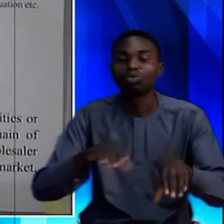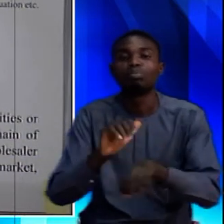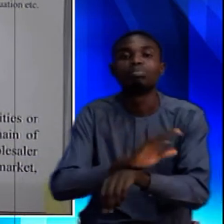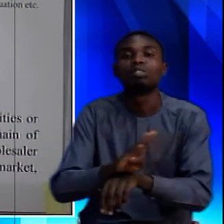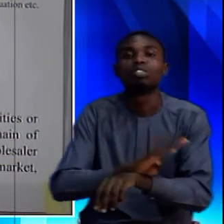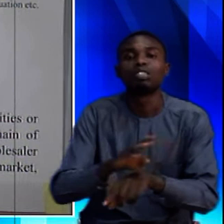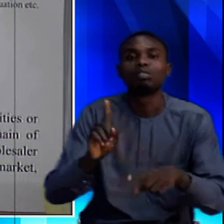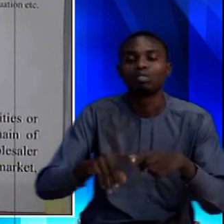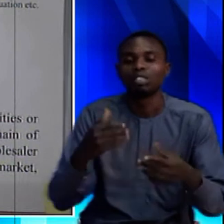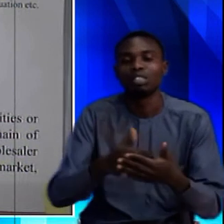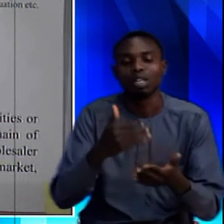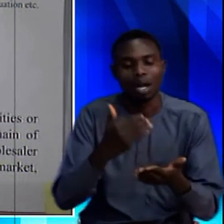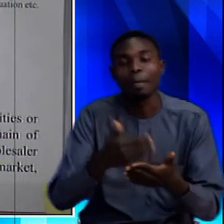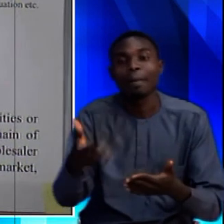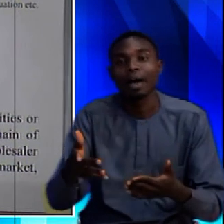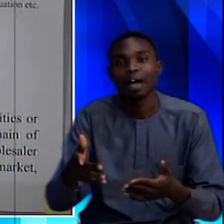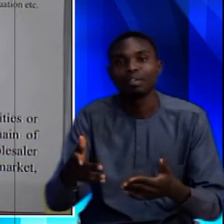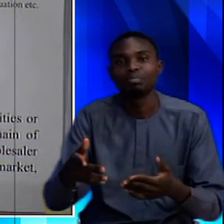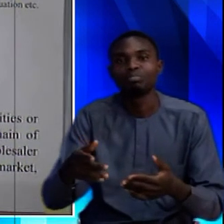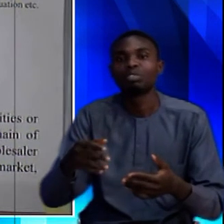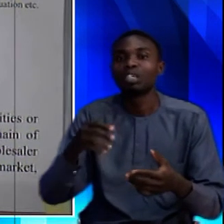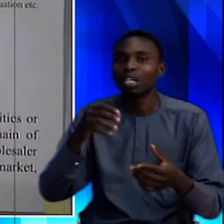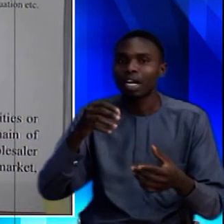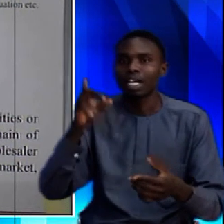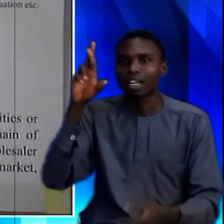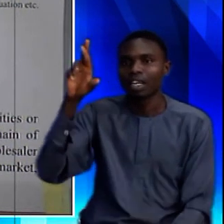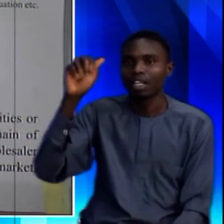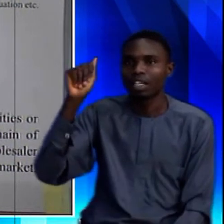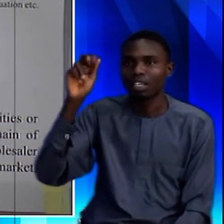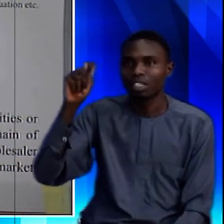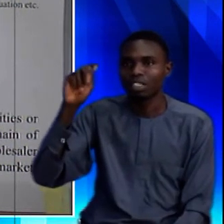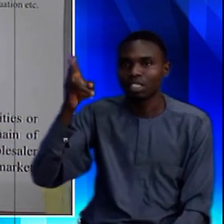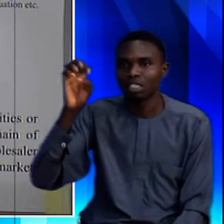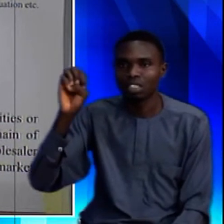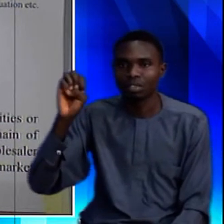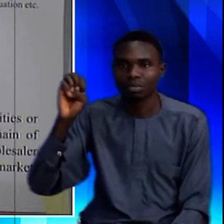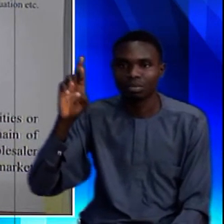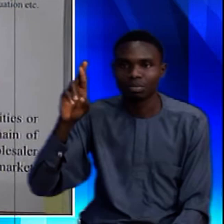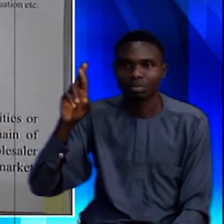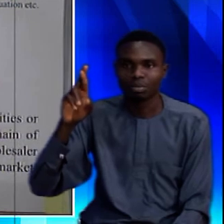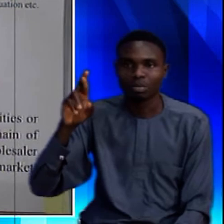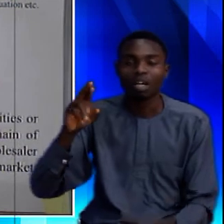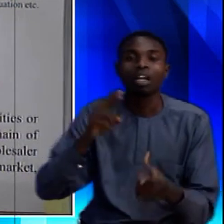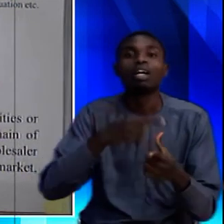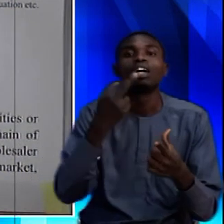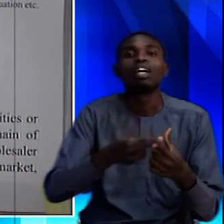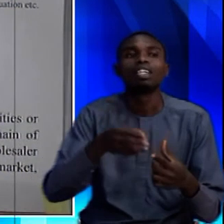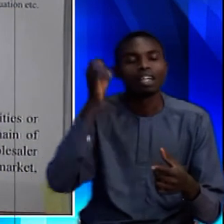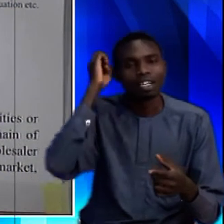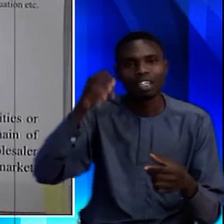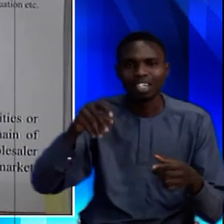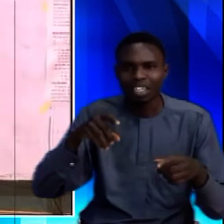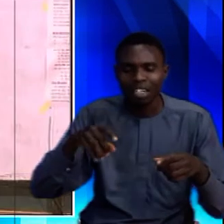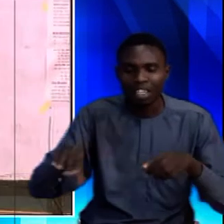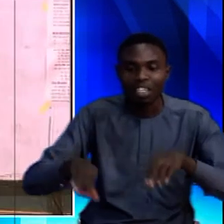wholesaler that deal with the retailer, then the retailer deal with the final consumer. The final consumer will now complain if there is to